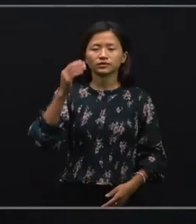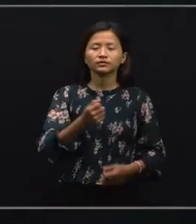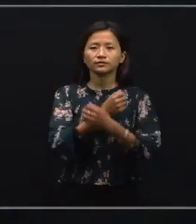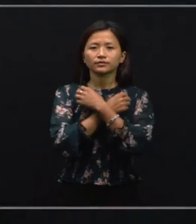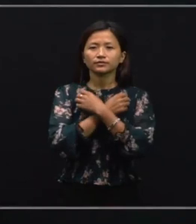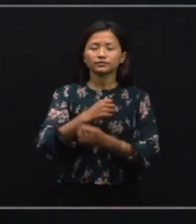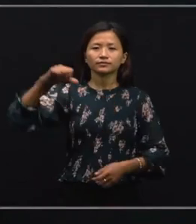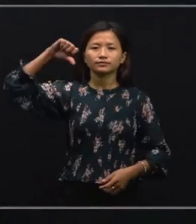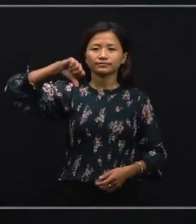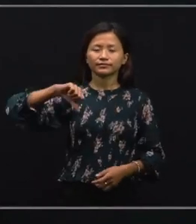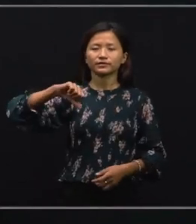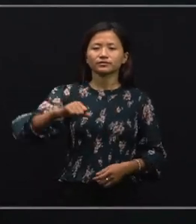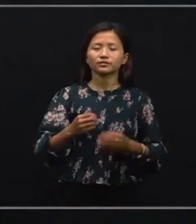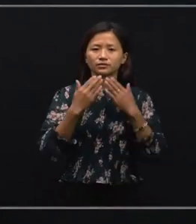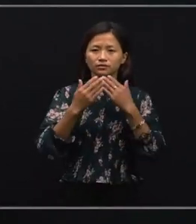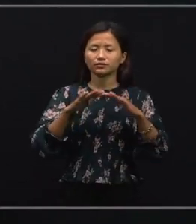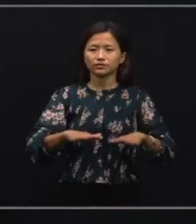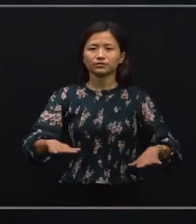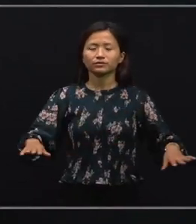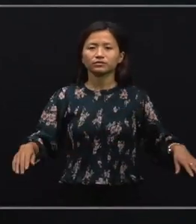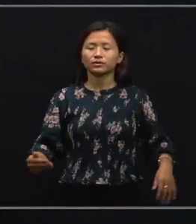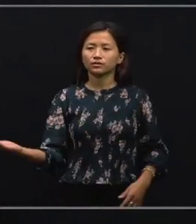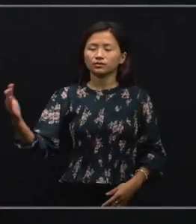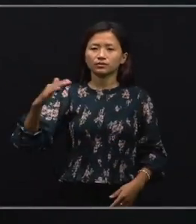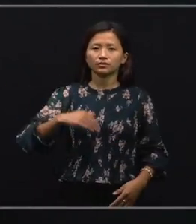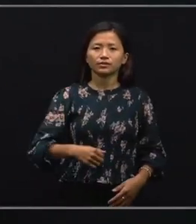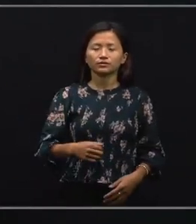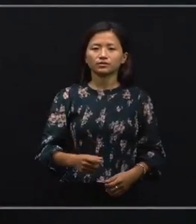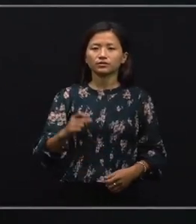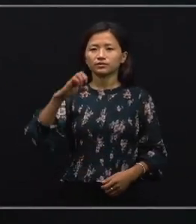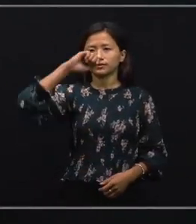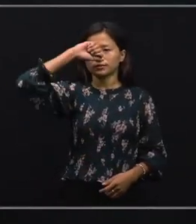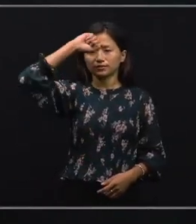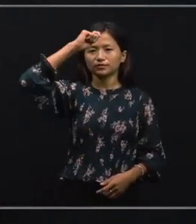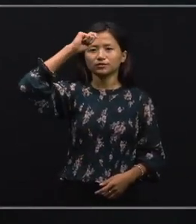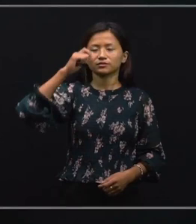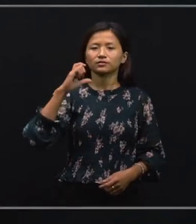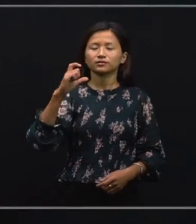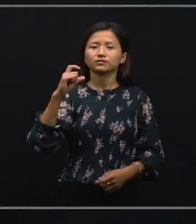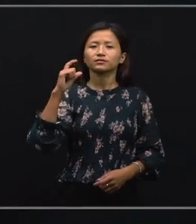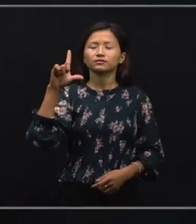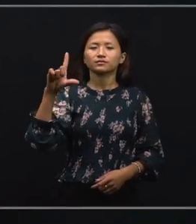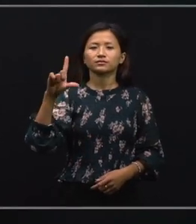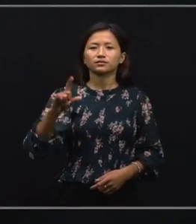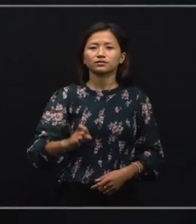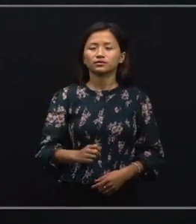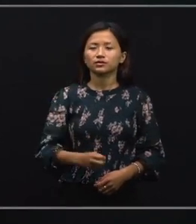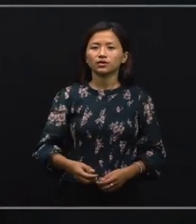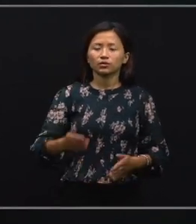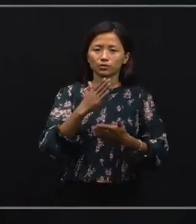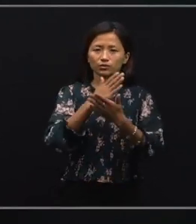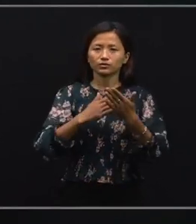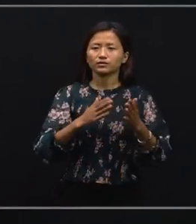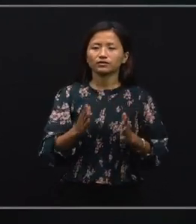Hello, all my dear class 9 students. I'm welcoming you back to our English class. And we have been doing a lot of topics. Now the